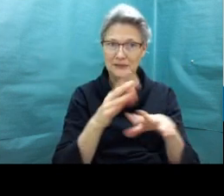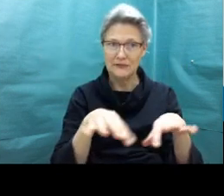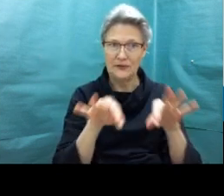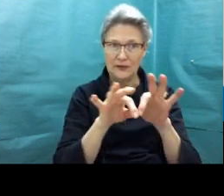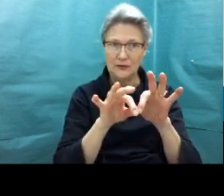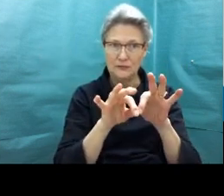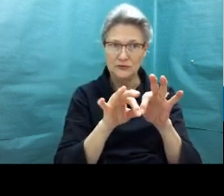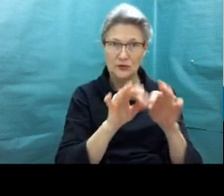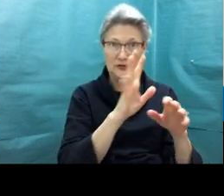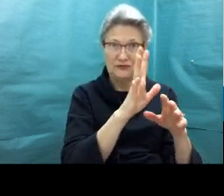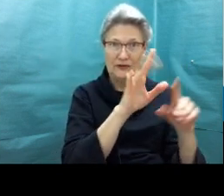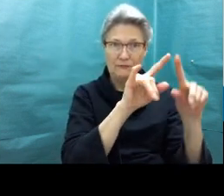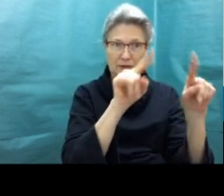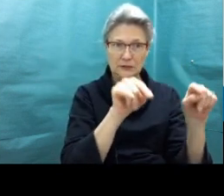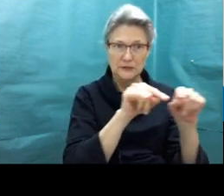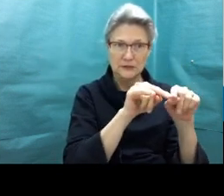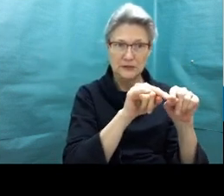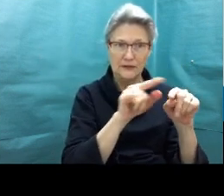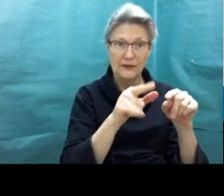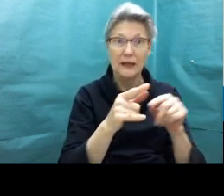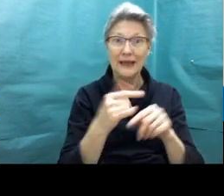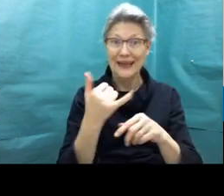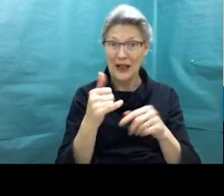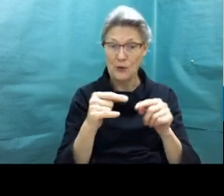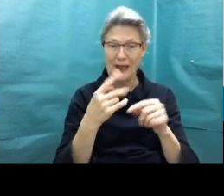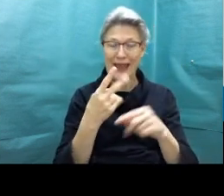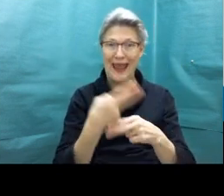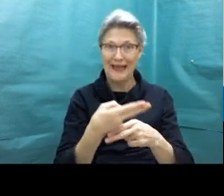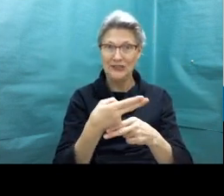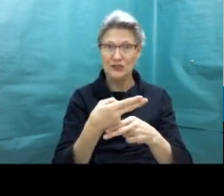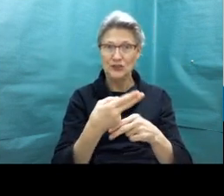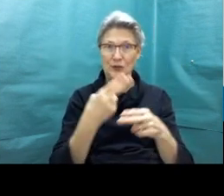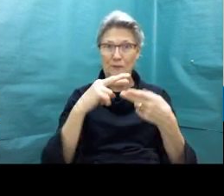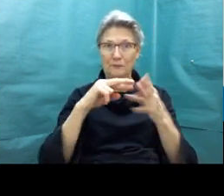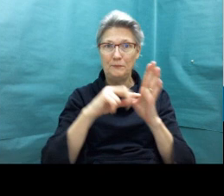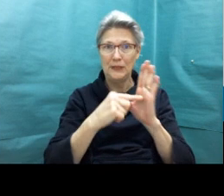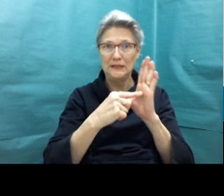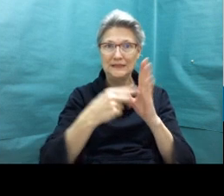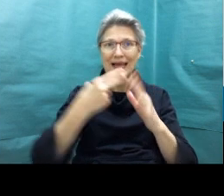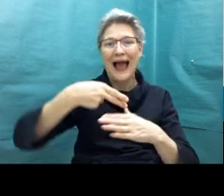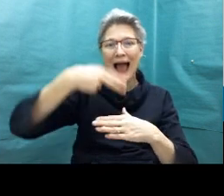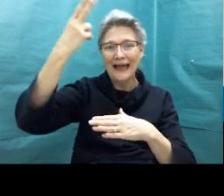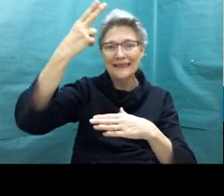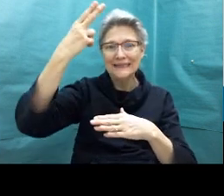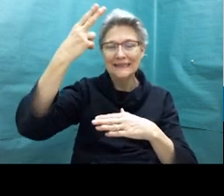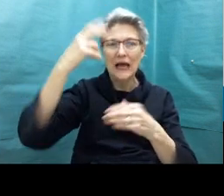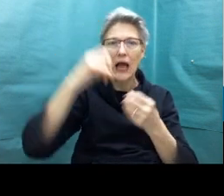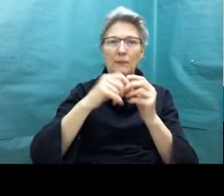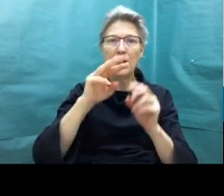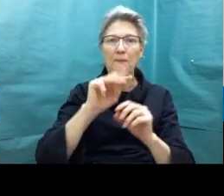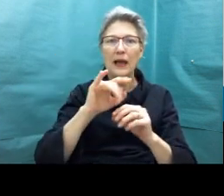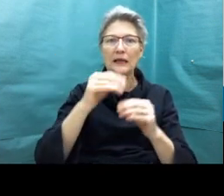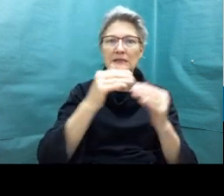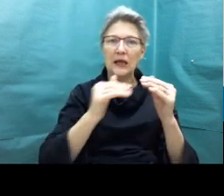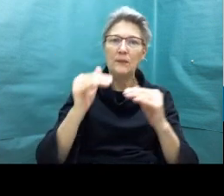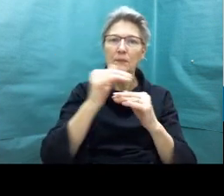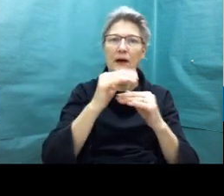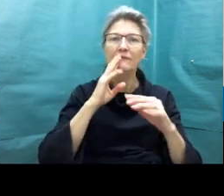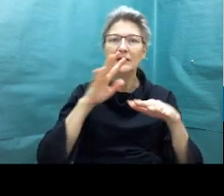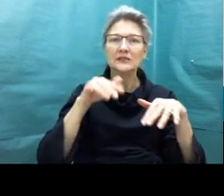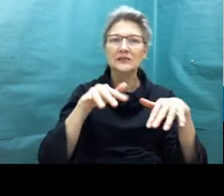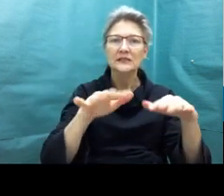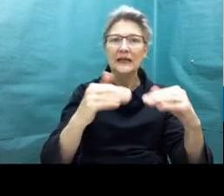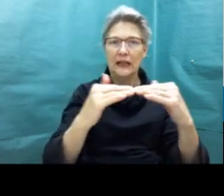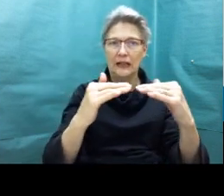in yellow, I have an H. H is representing the height of Mount Everest. So how many miles above sea level Mount Everest